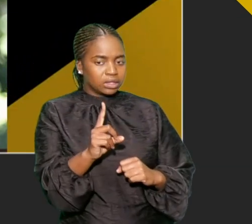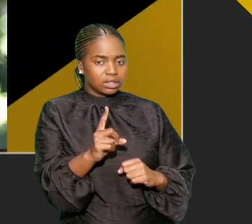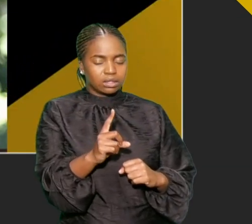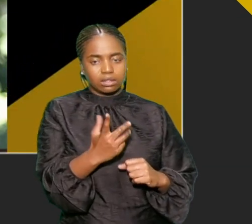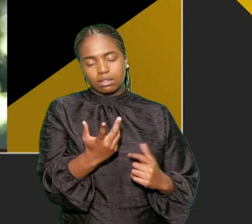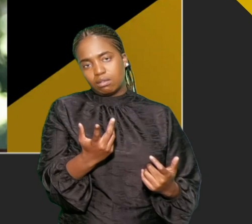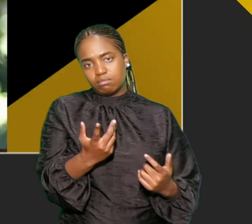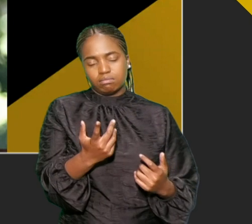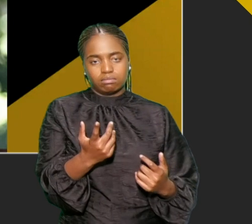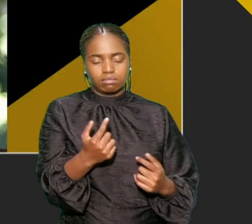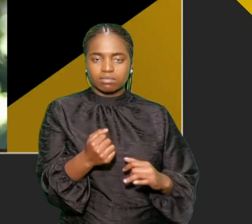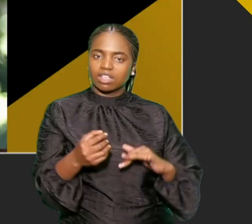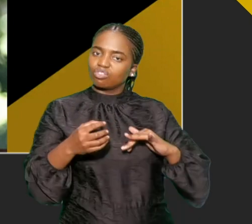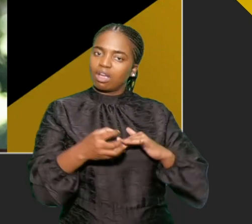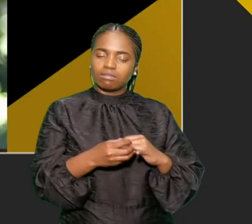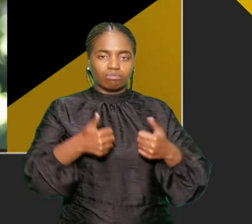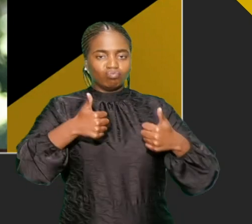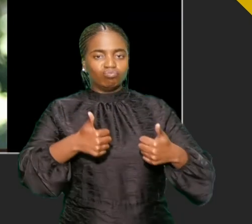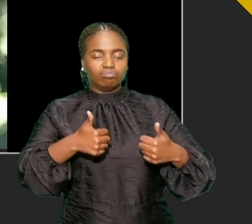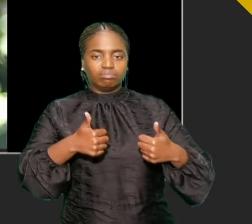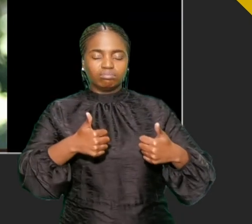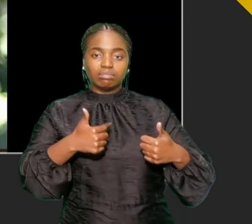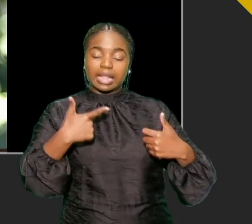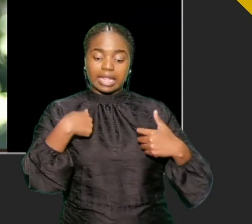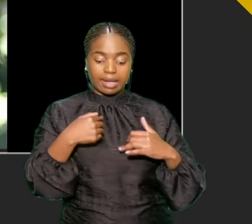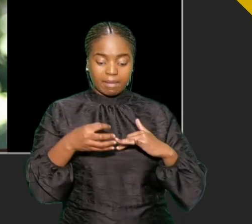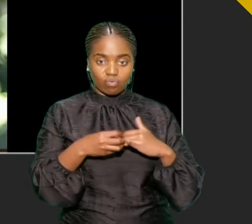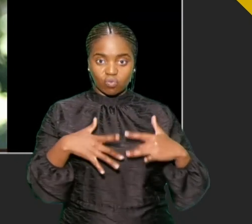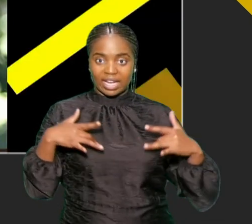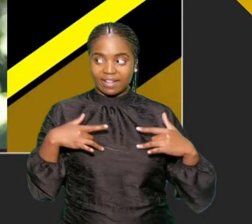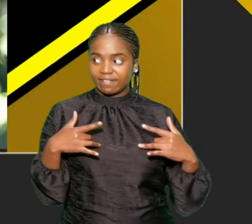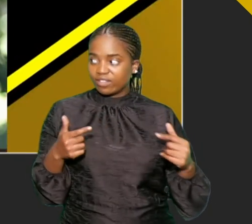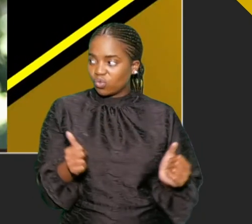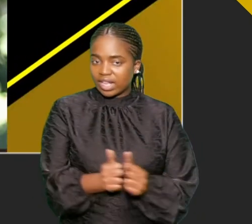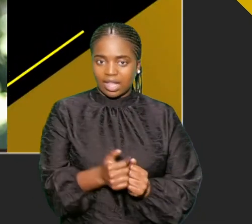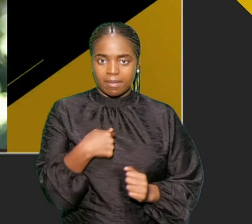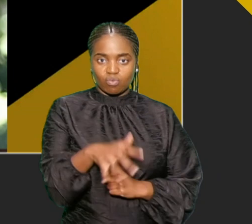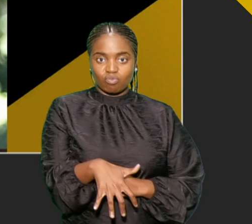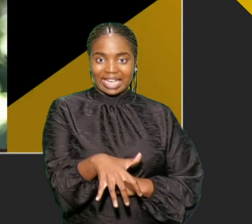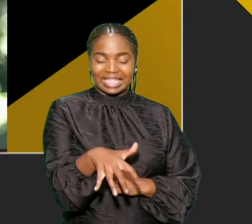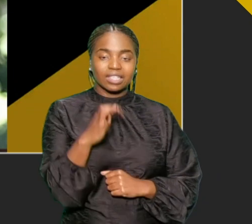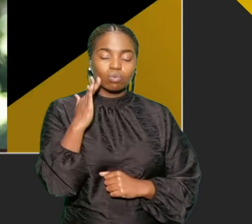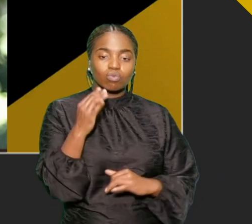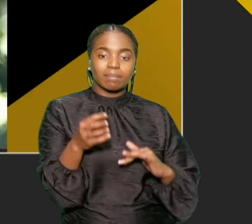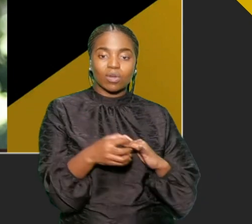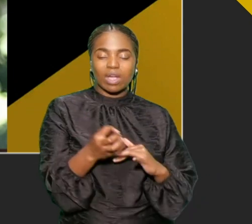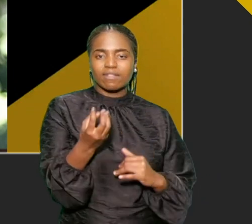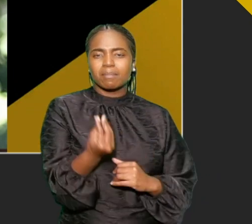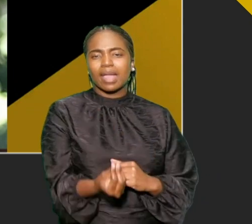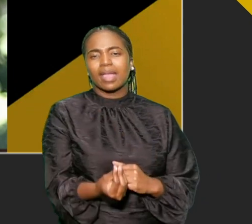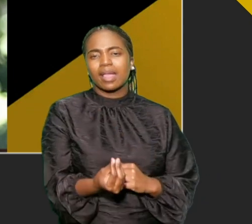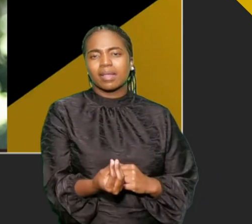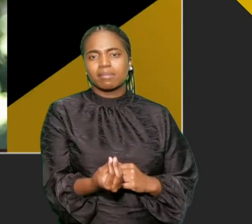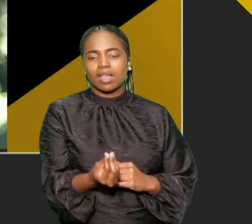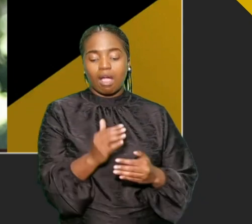brains. Sasha, and then marriage comes. We now, like, I was pregnant when we're getting married. We have a baby, like, instantly